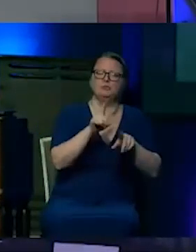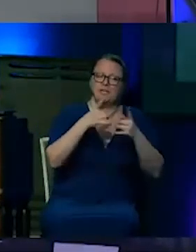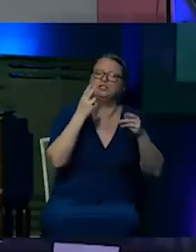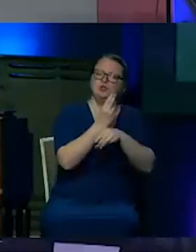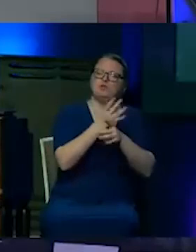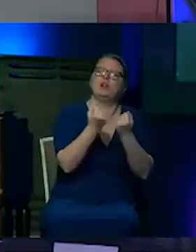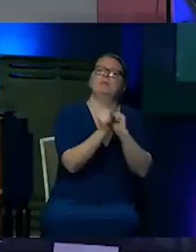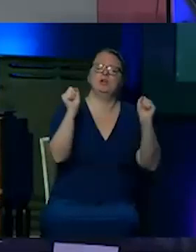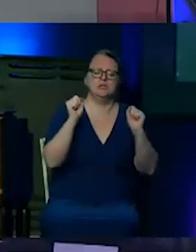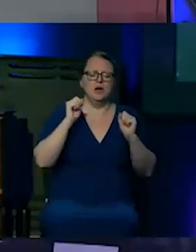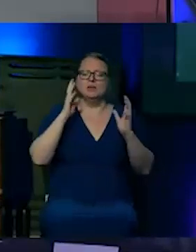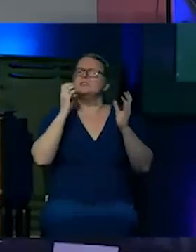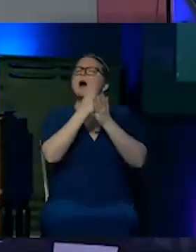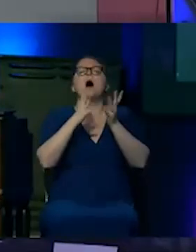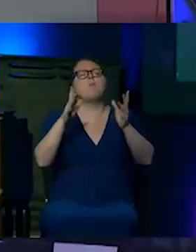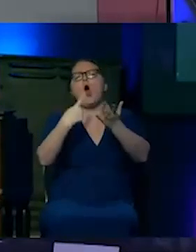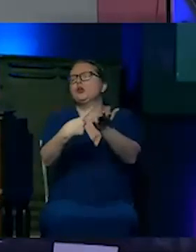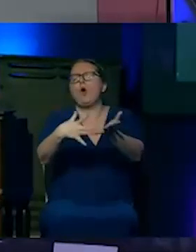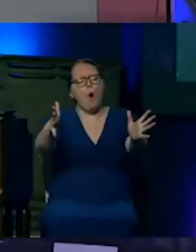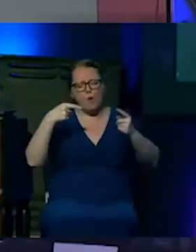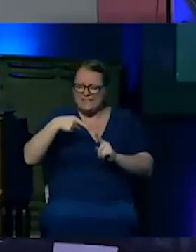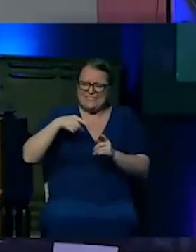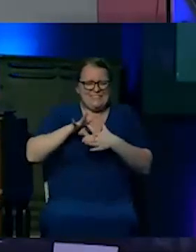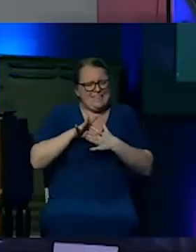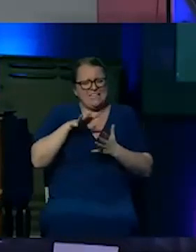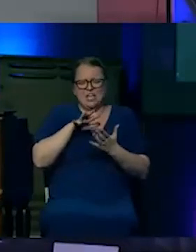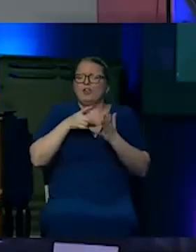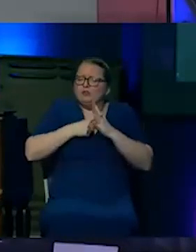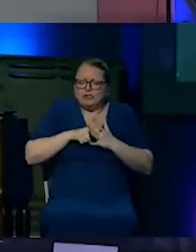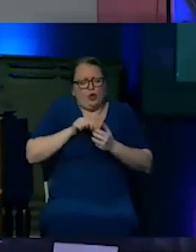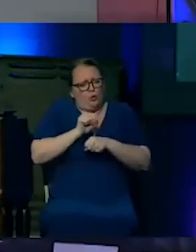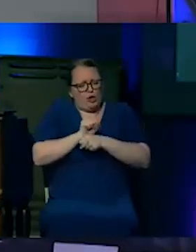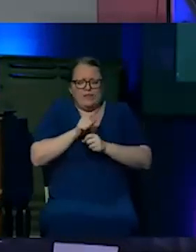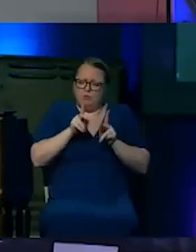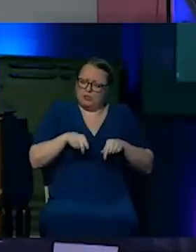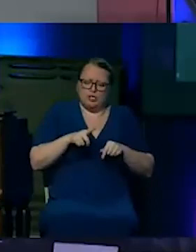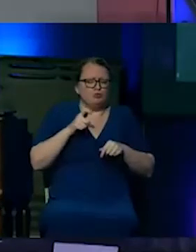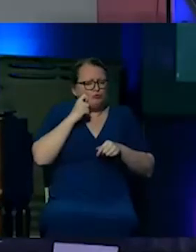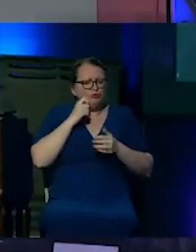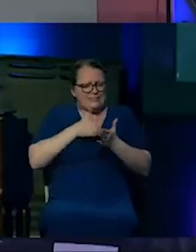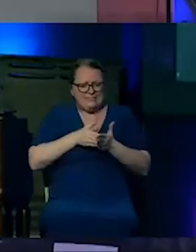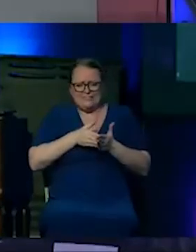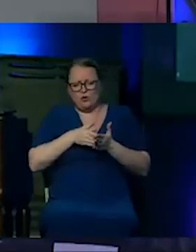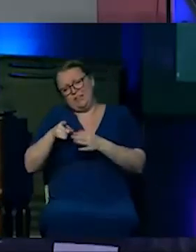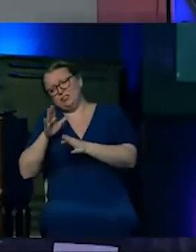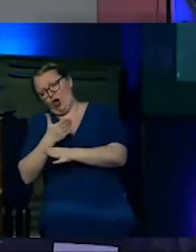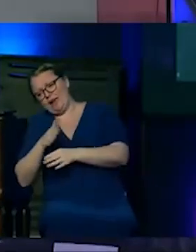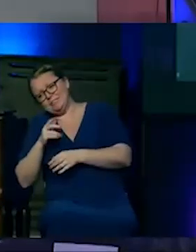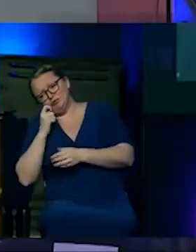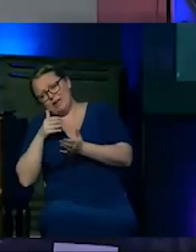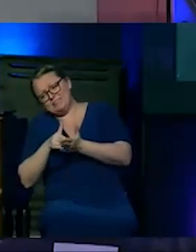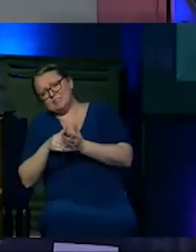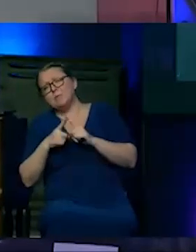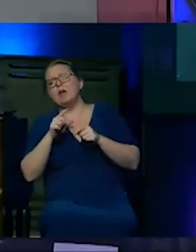like, well, the text, it's all about the text and like the writer and the originator of the work, and say that person was racist, so this song is racist. However, in